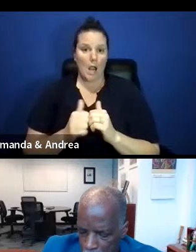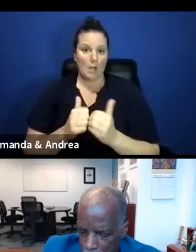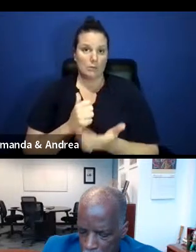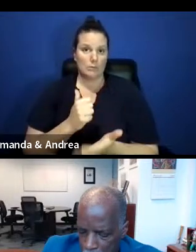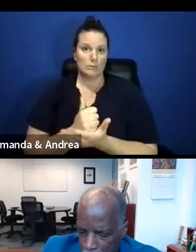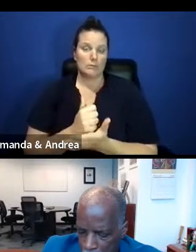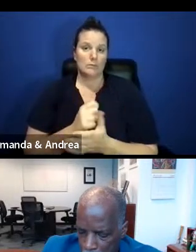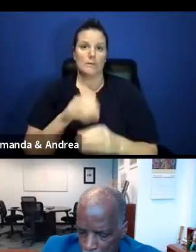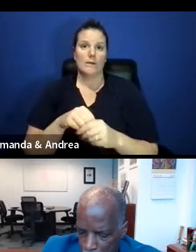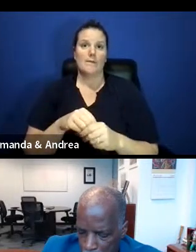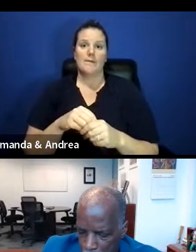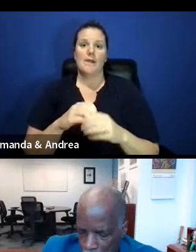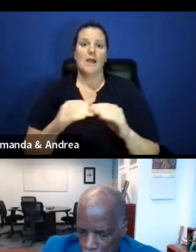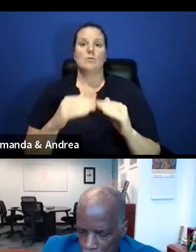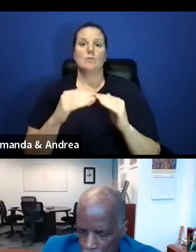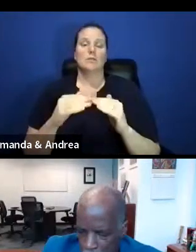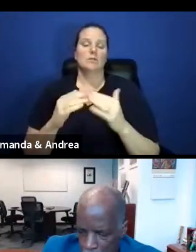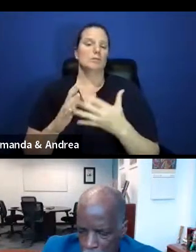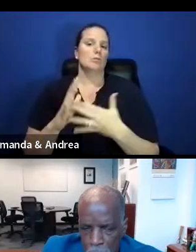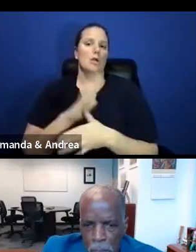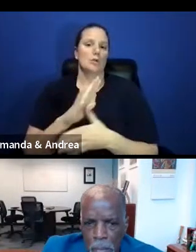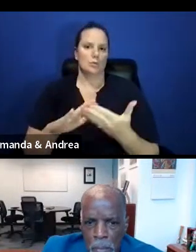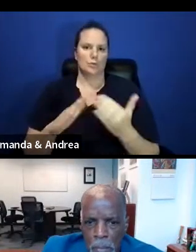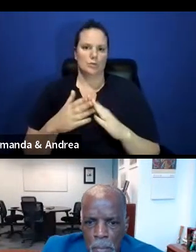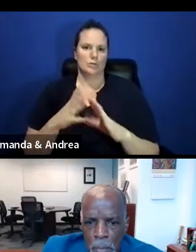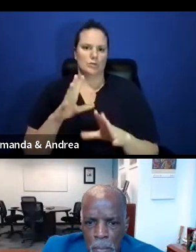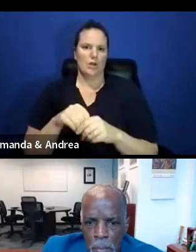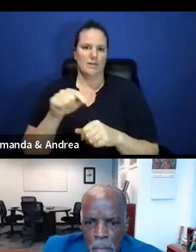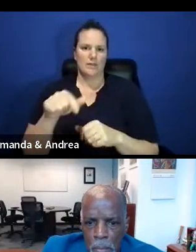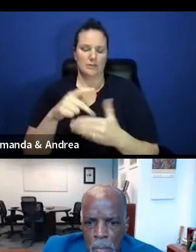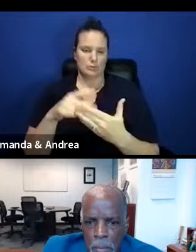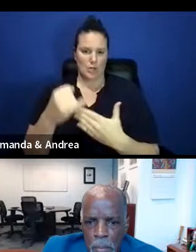engage equity priority communities on the project?